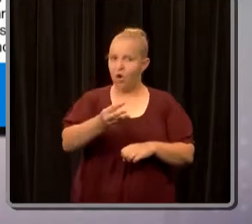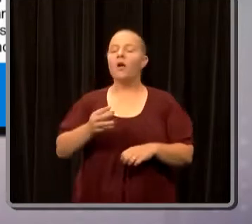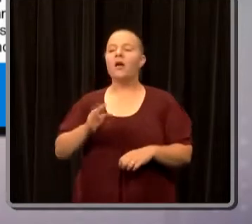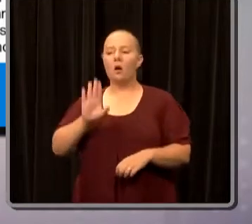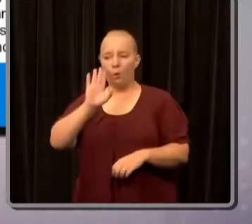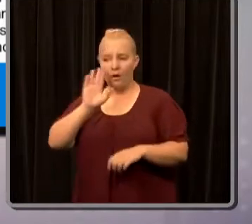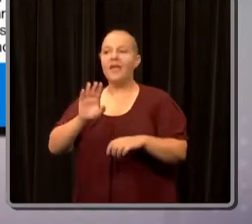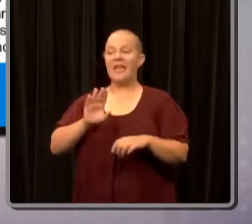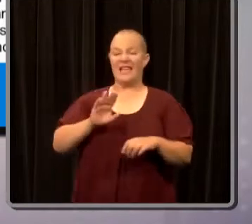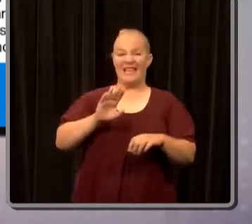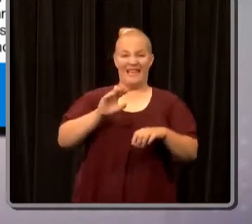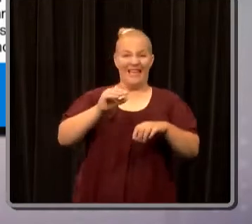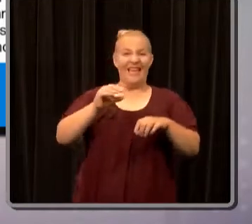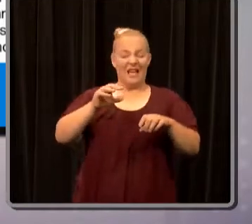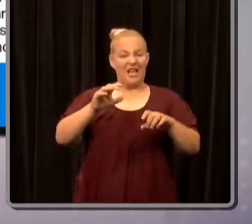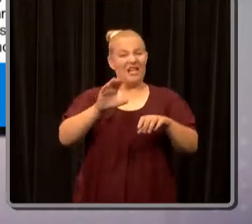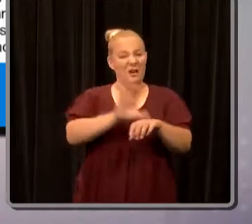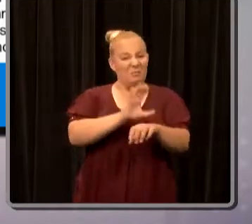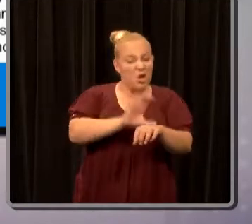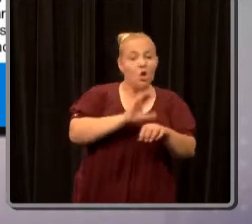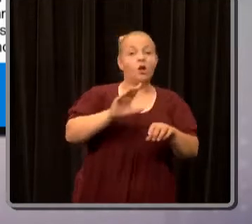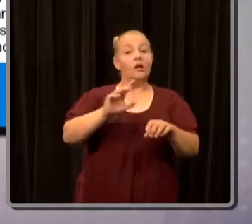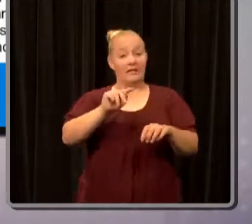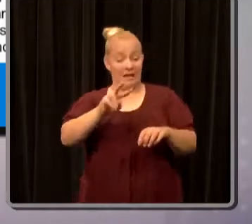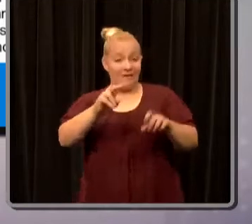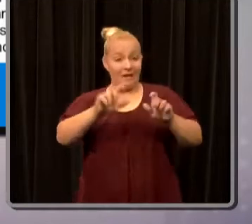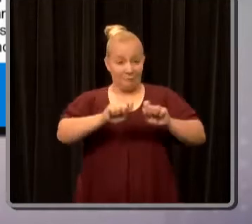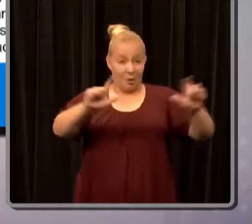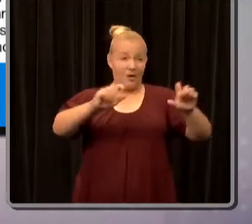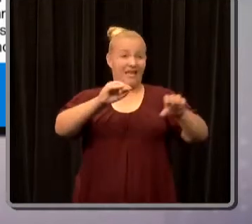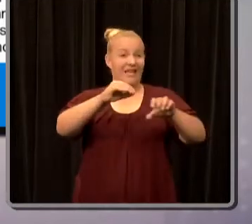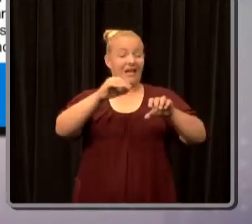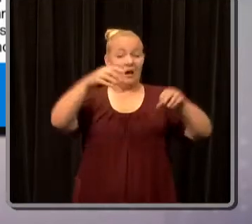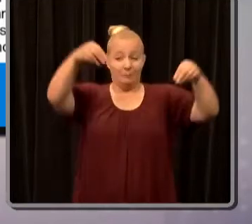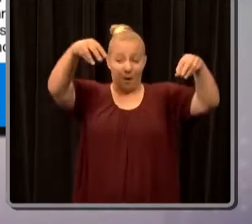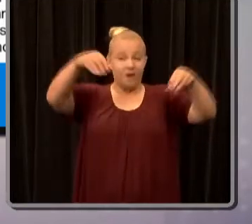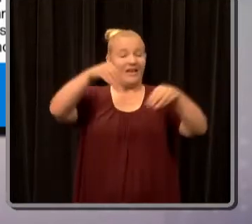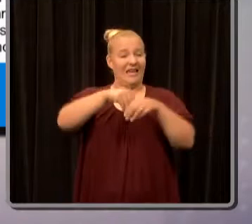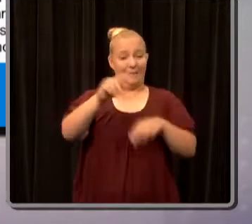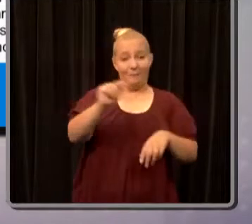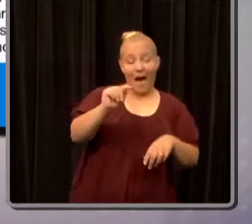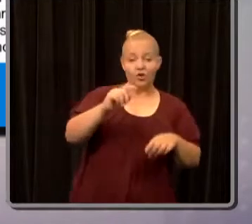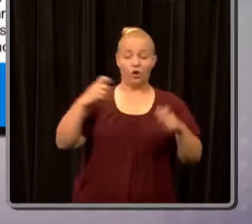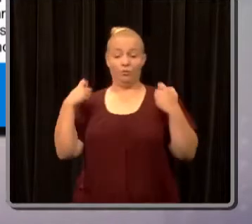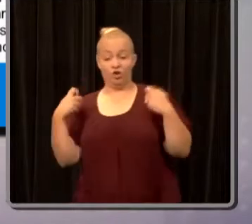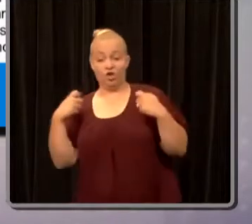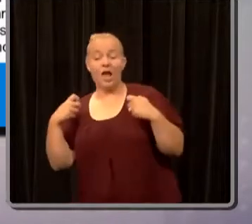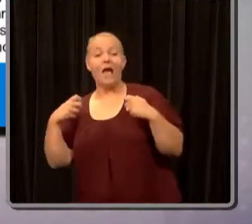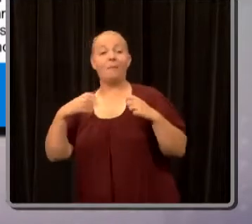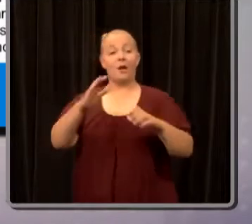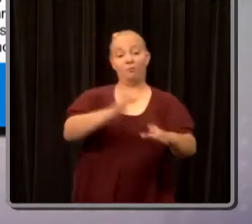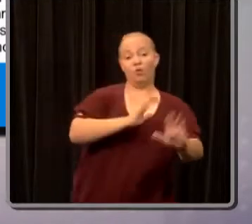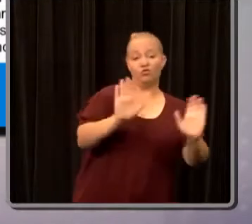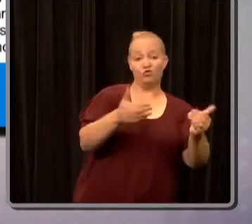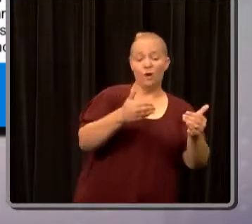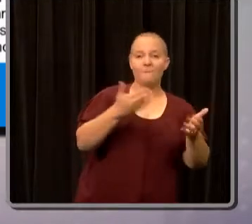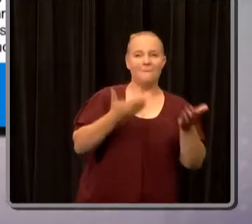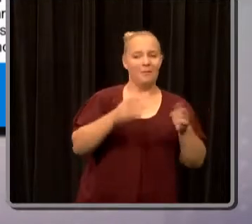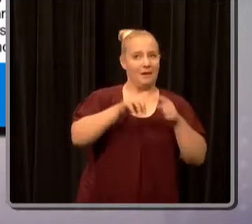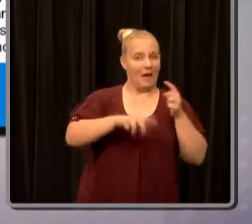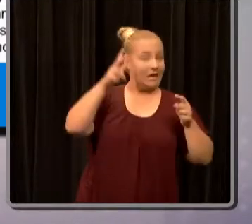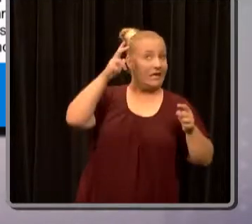going to be beacons, restrooms. I mean, people are going to know. So again, like Dr. McMullen said, if there's somebody in the gym or the band room or a place that you might not always